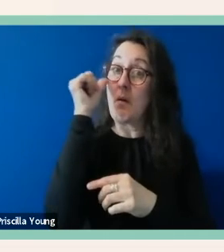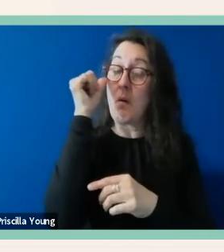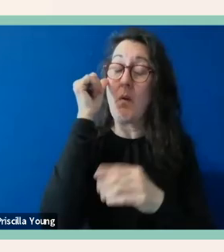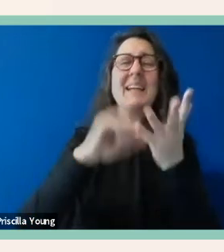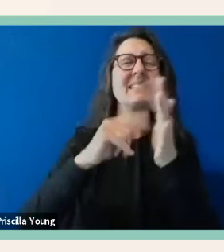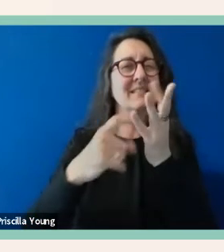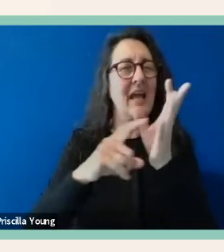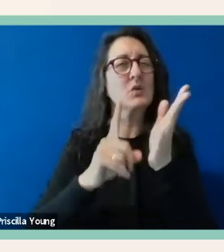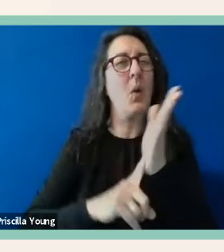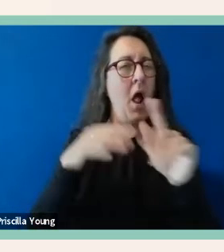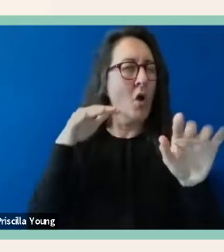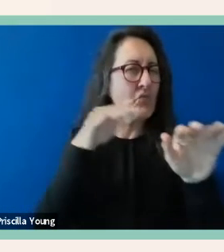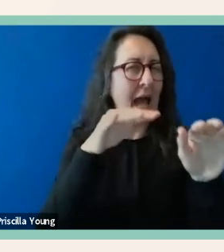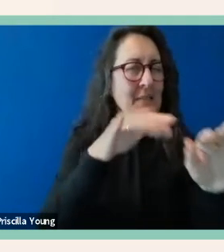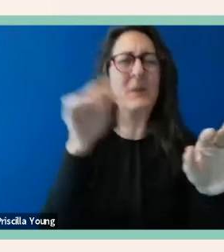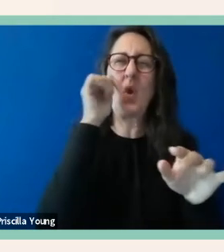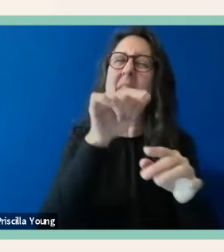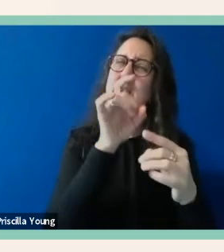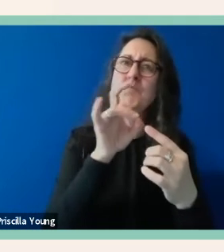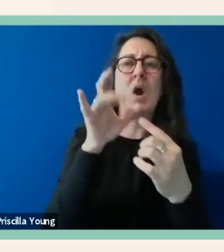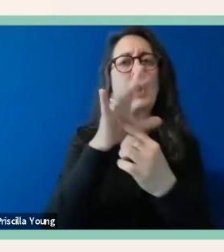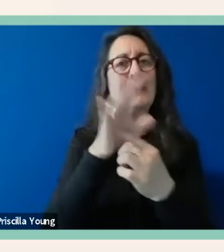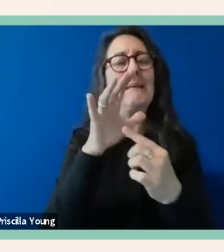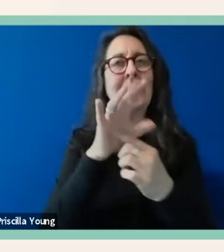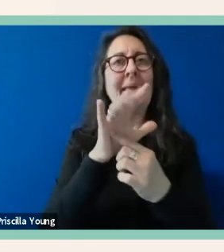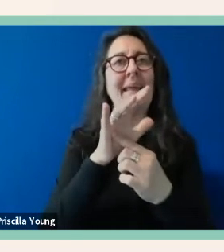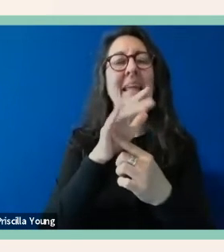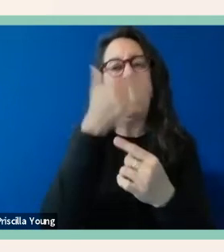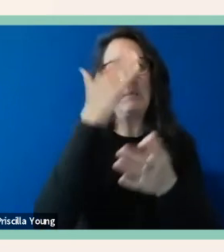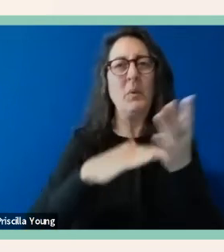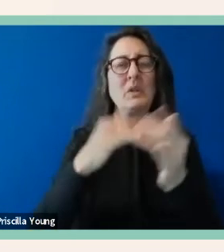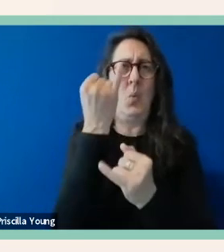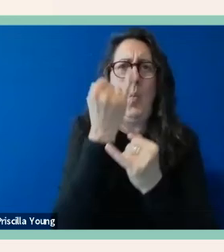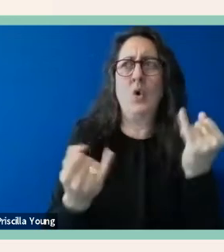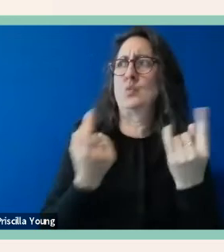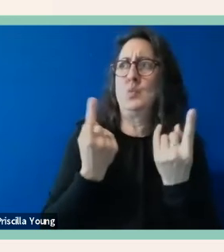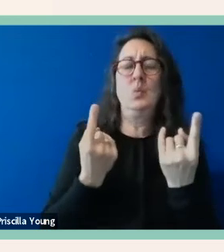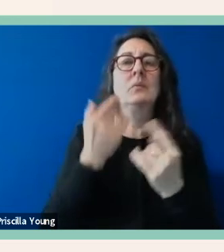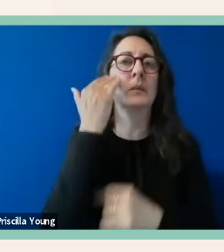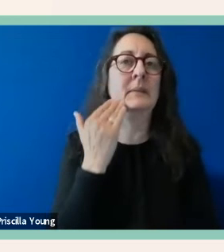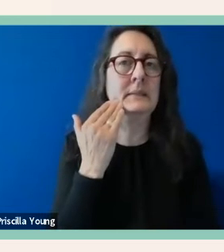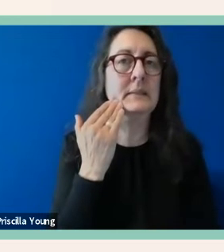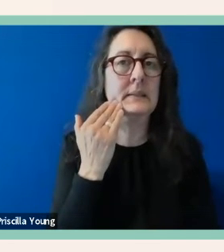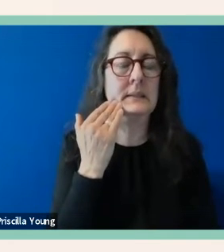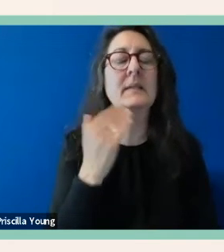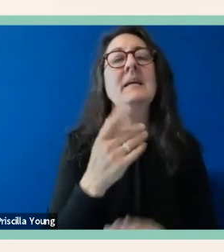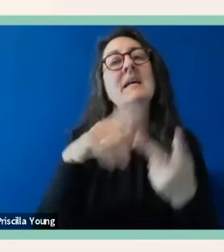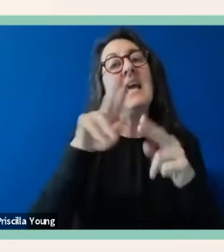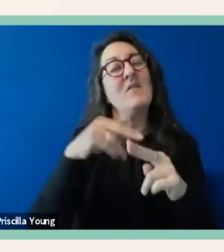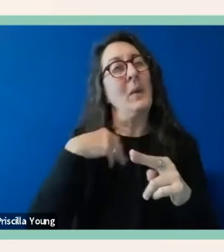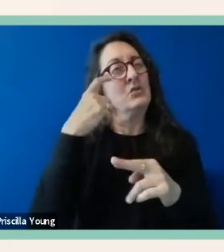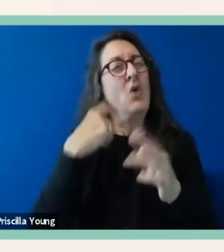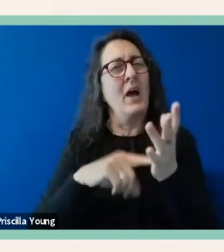is something that is predominantly experienced negatively by women. But if we're going to maximize the impact